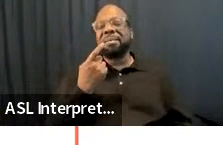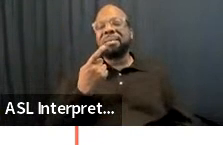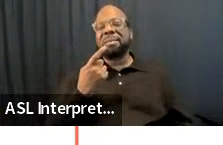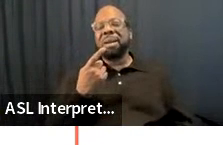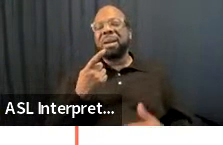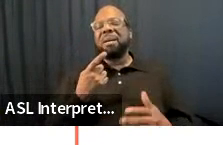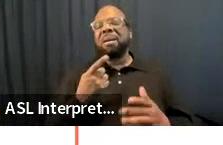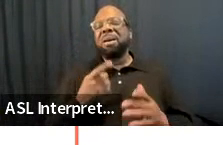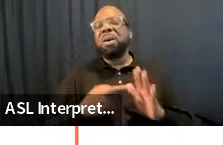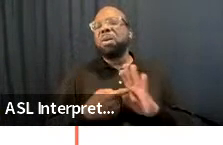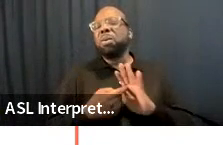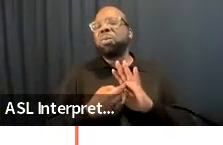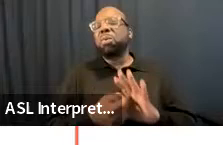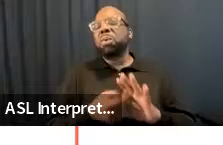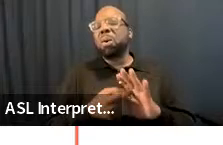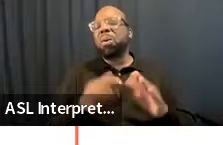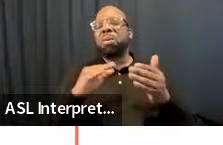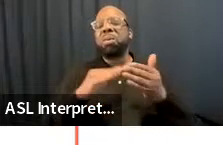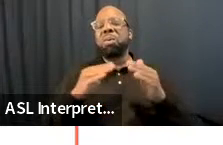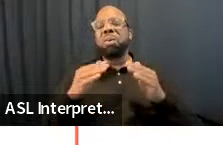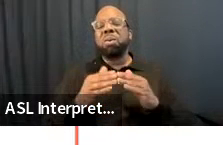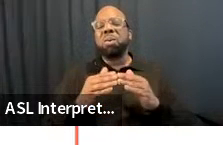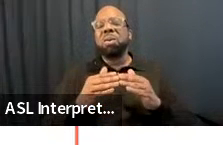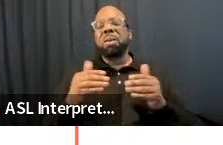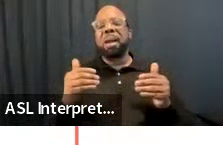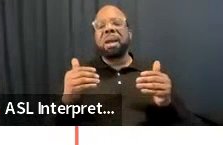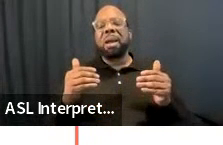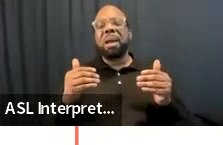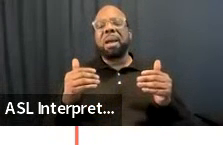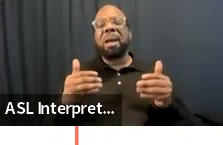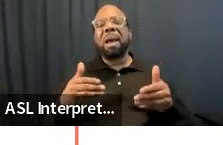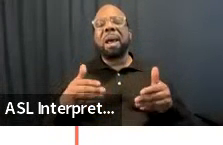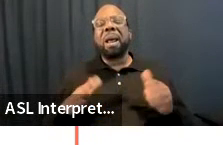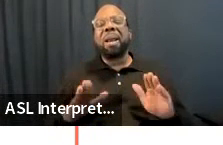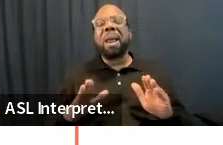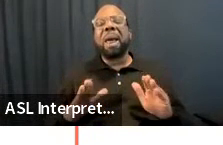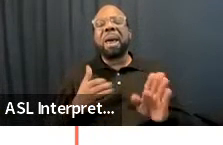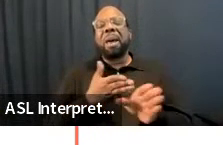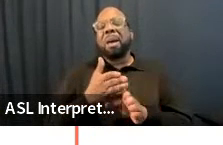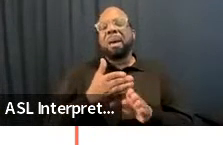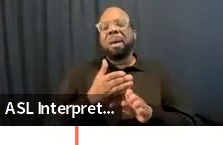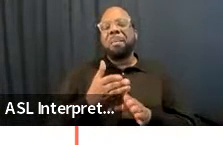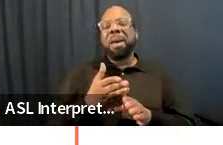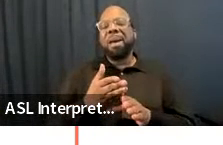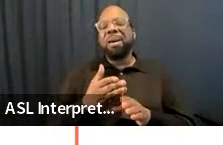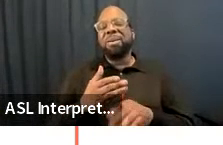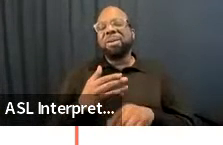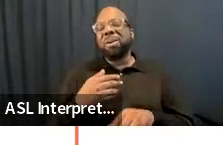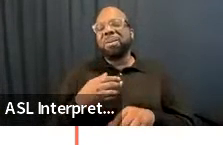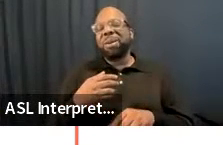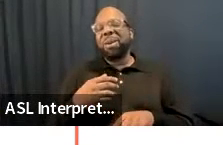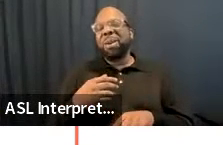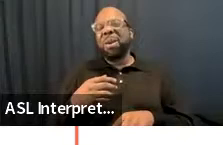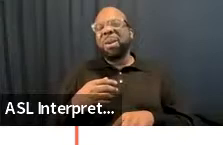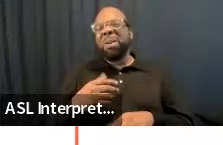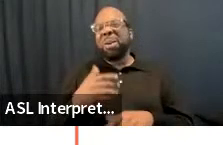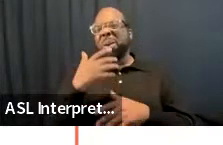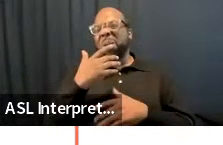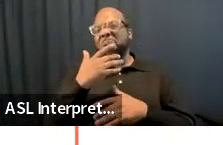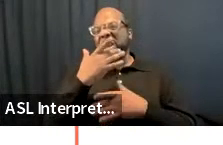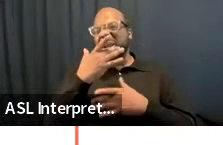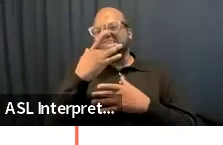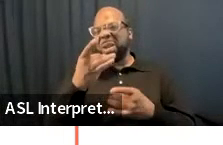that indicated the city is moving towards allowing major amusement park rides like you might see in Coney Island in Midtown